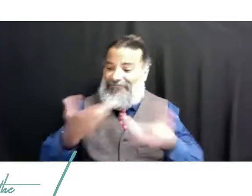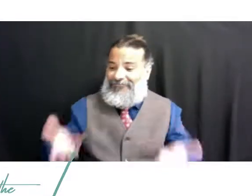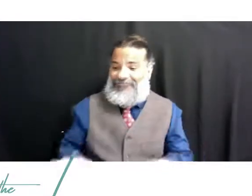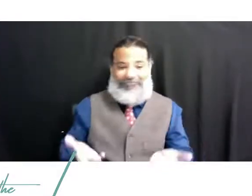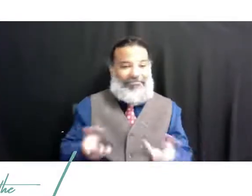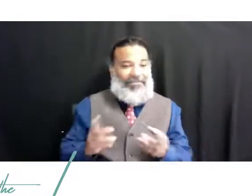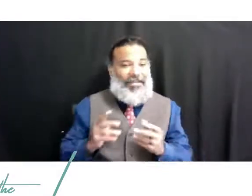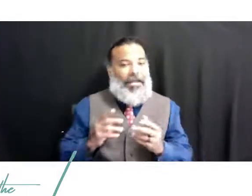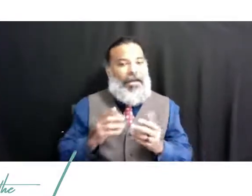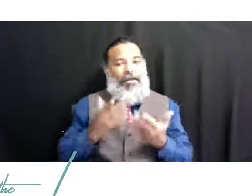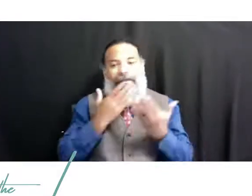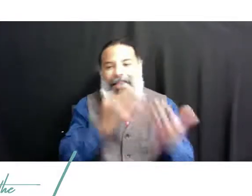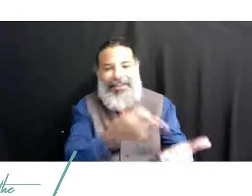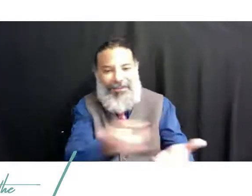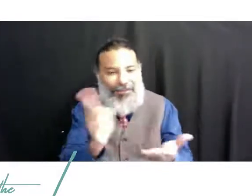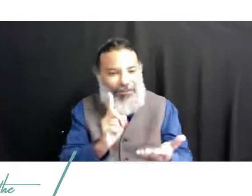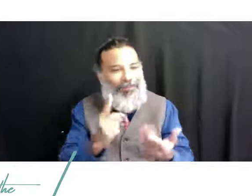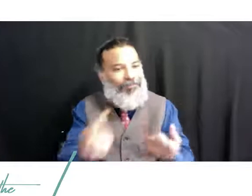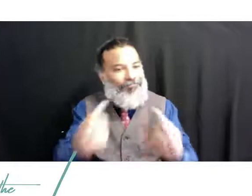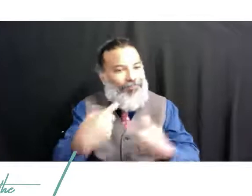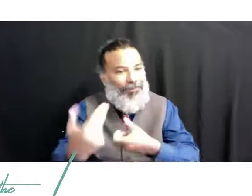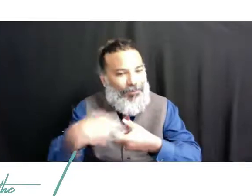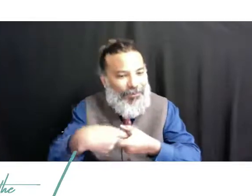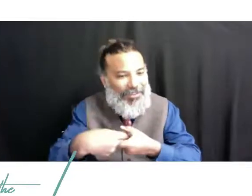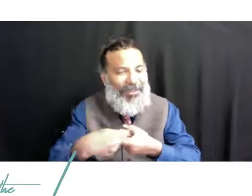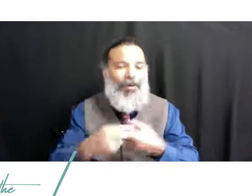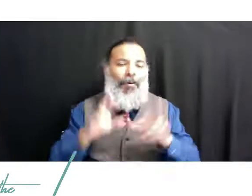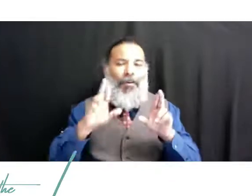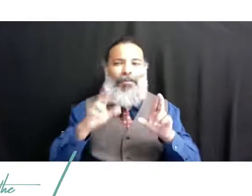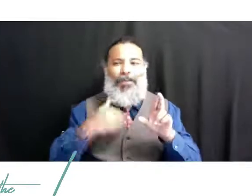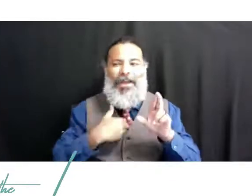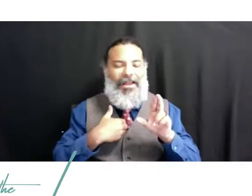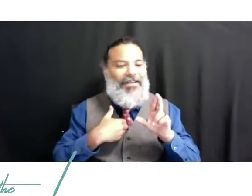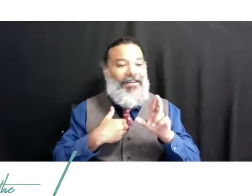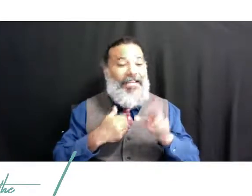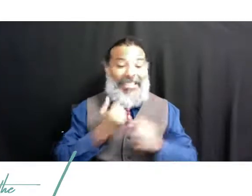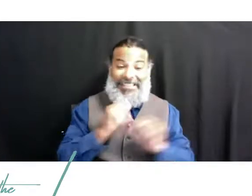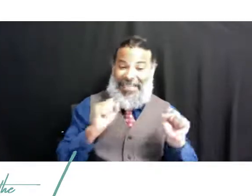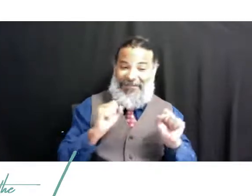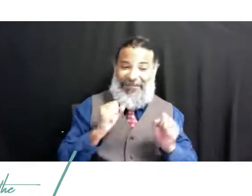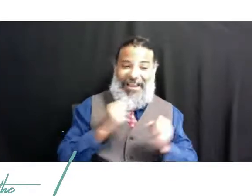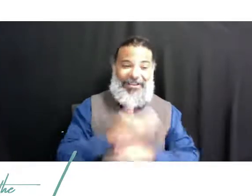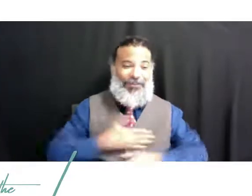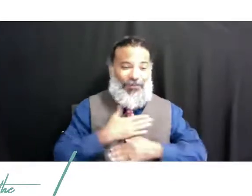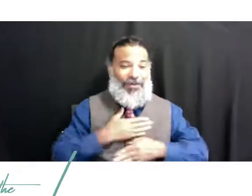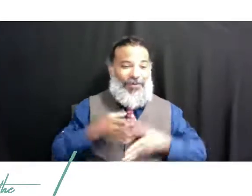we want to thank you all so much for joining us today. We hope you have a safe and joyous